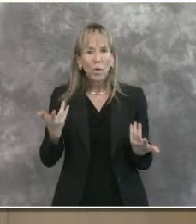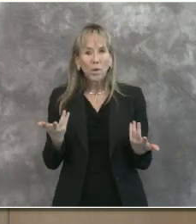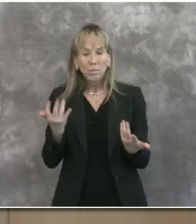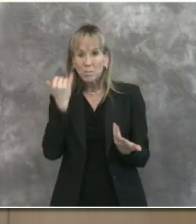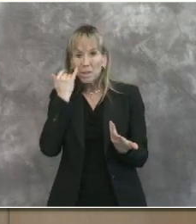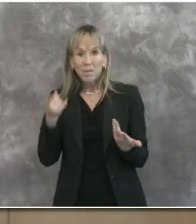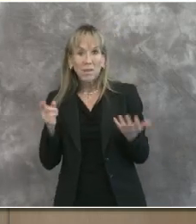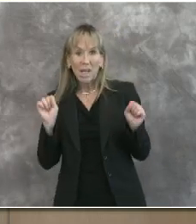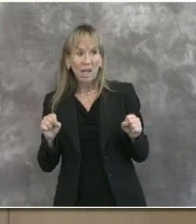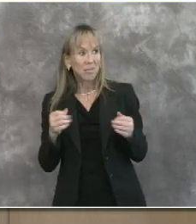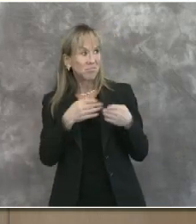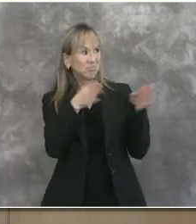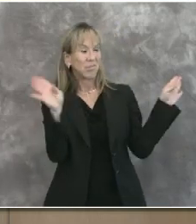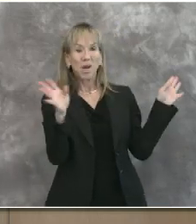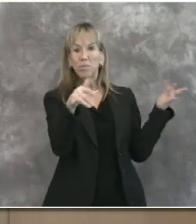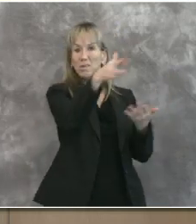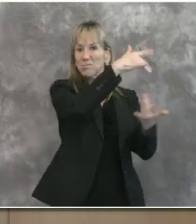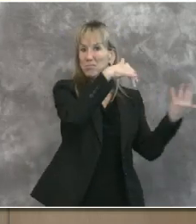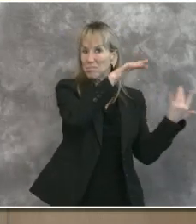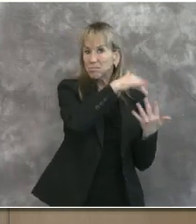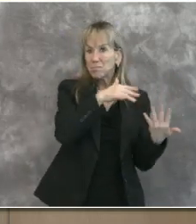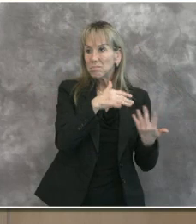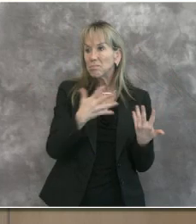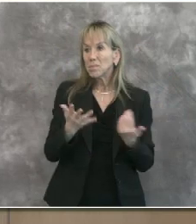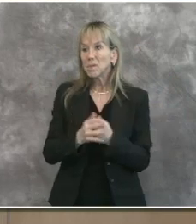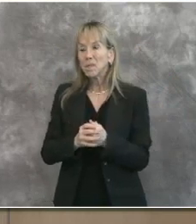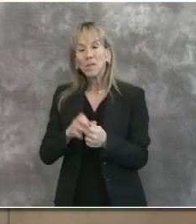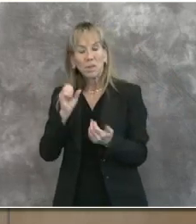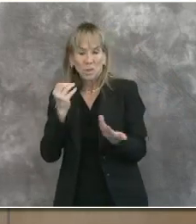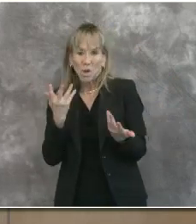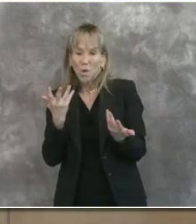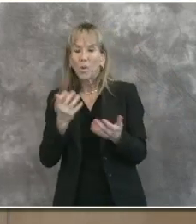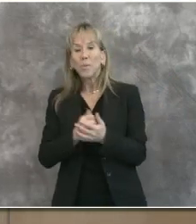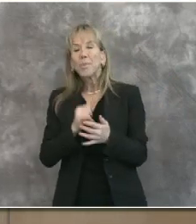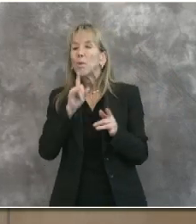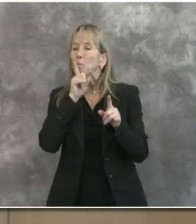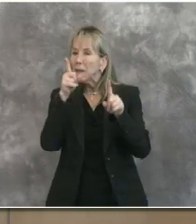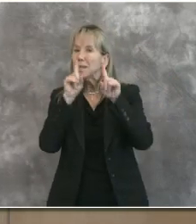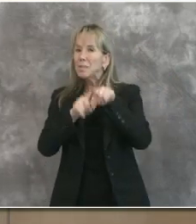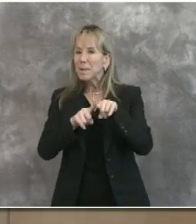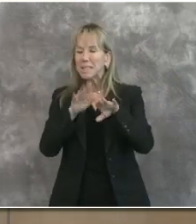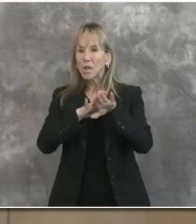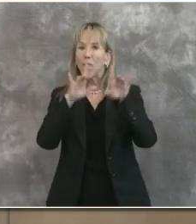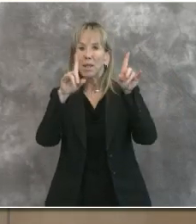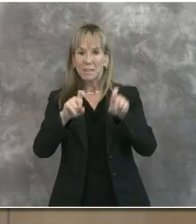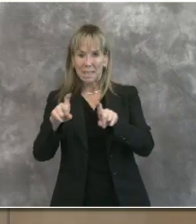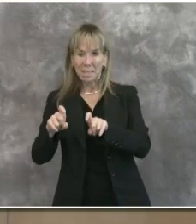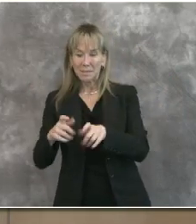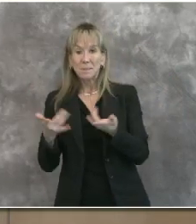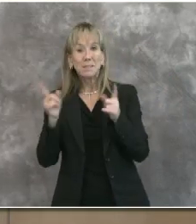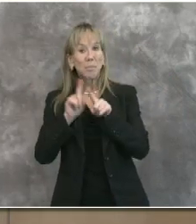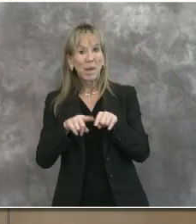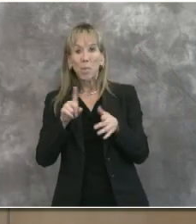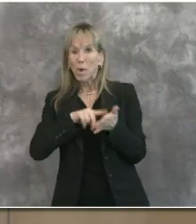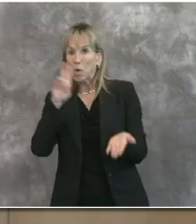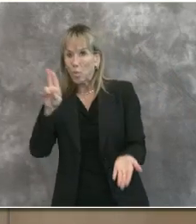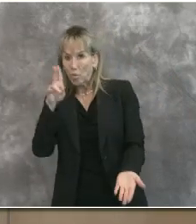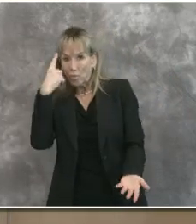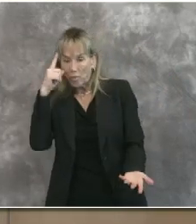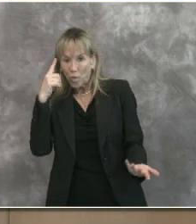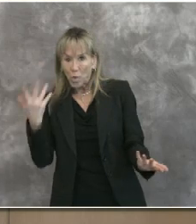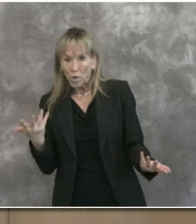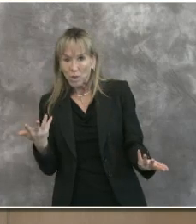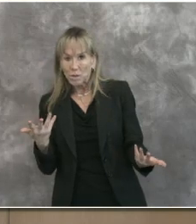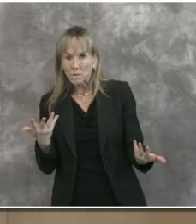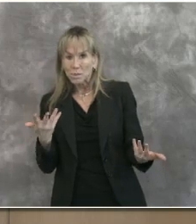even out in the public to be able to say that they've had this disease. So it depends on the test, depends on what it's being used for, and it depends